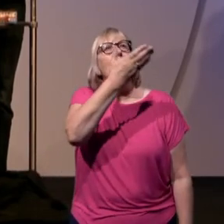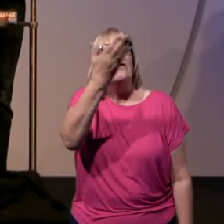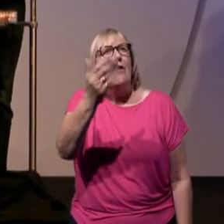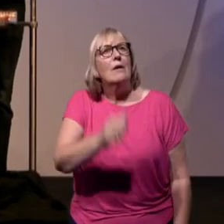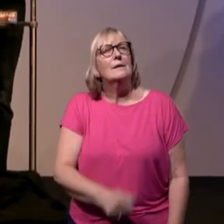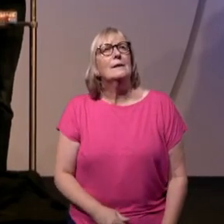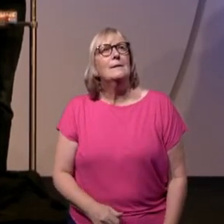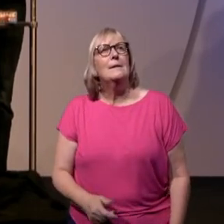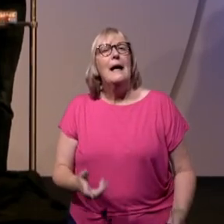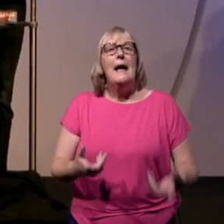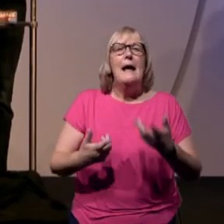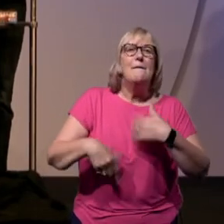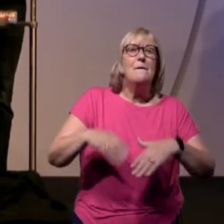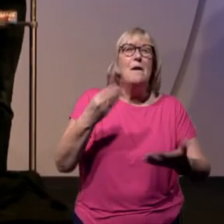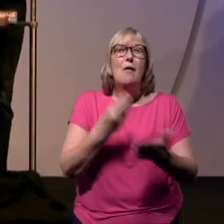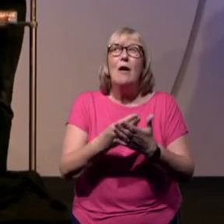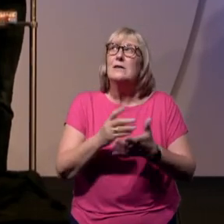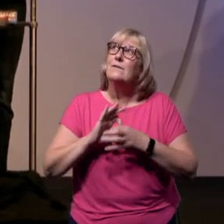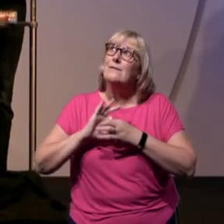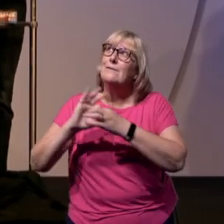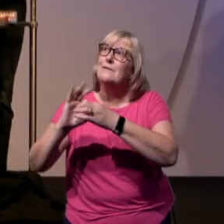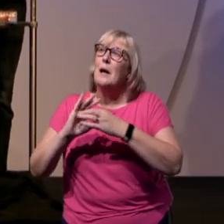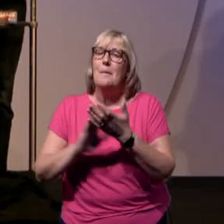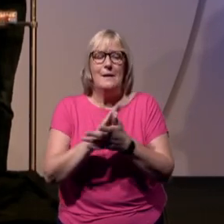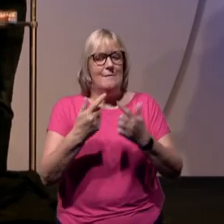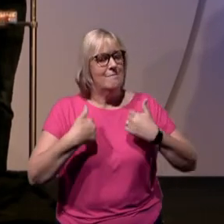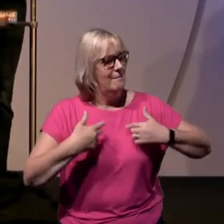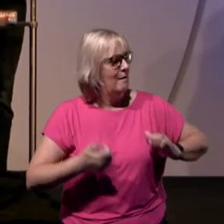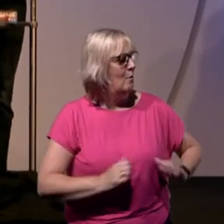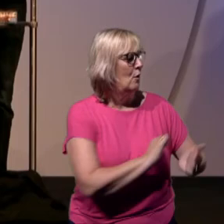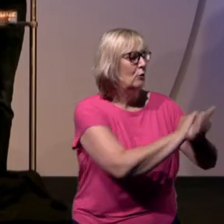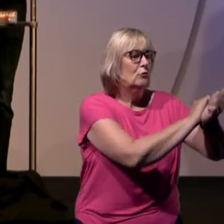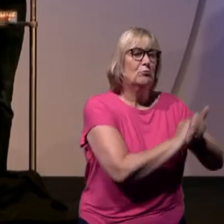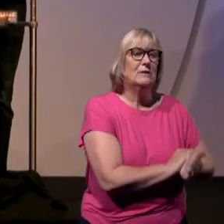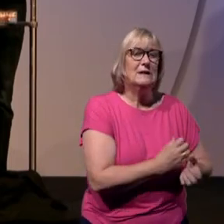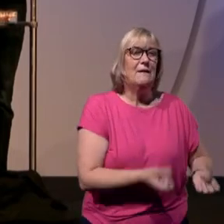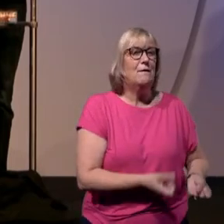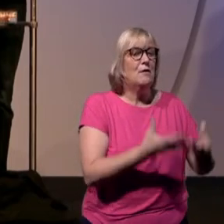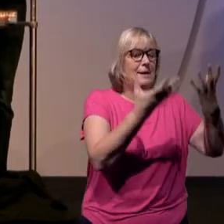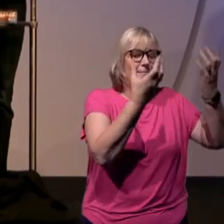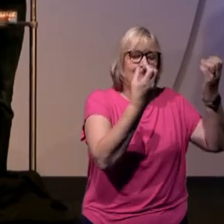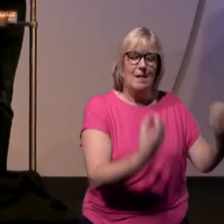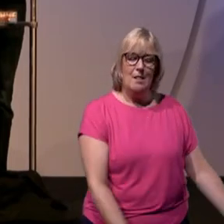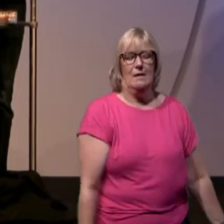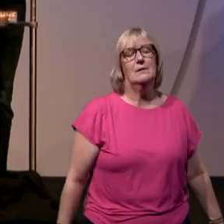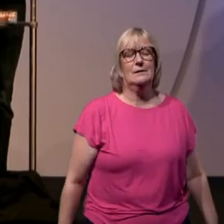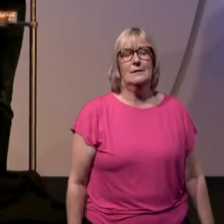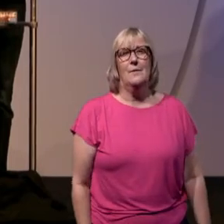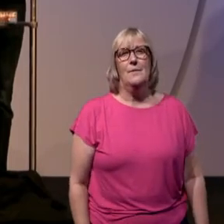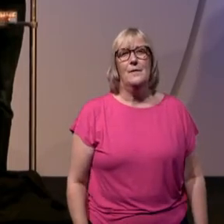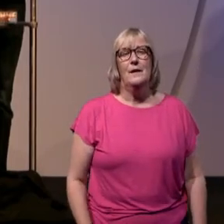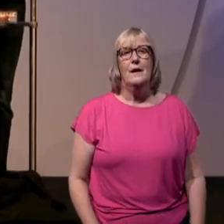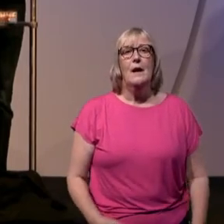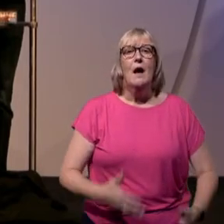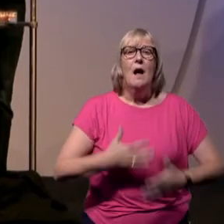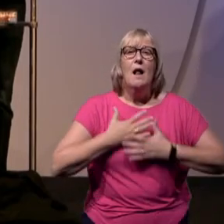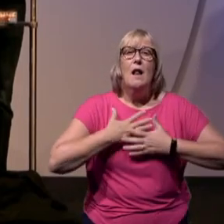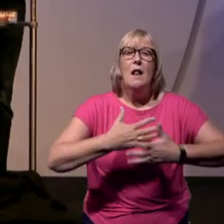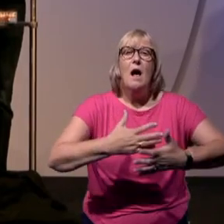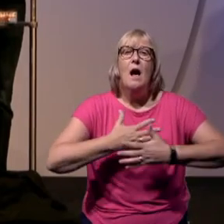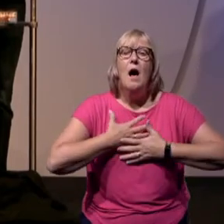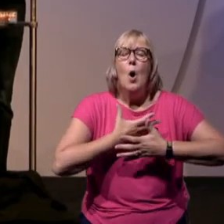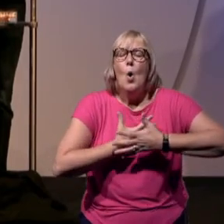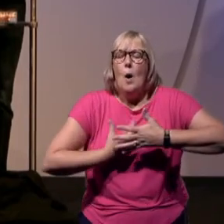our allegiance was prison and all our freedoms were lost, if you take the breath from our